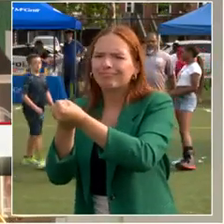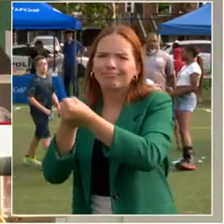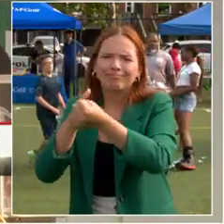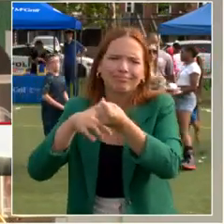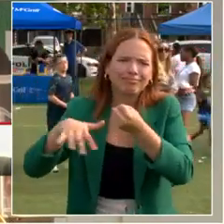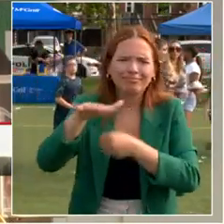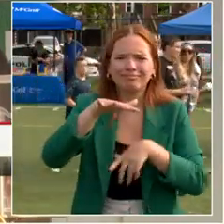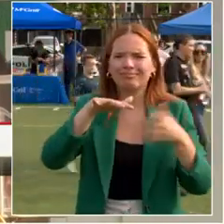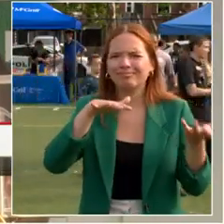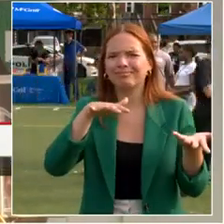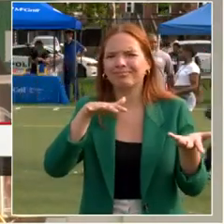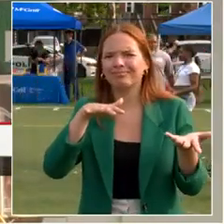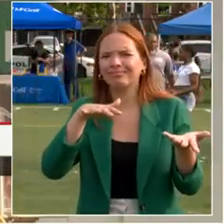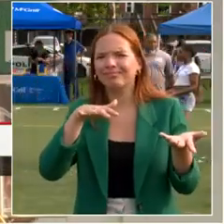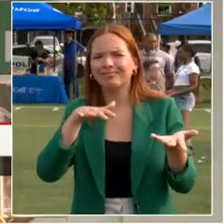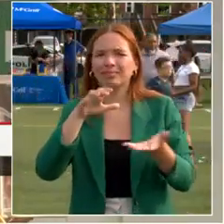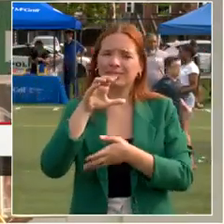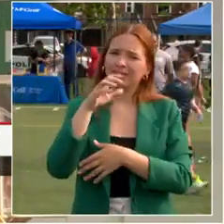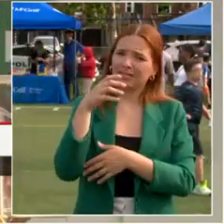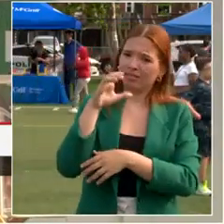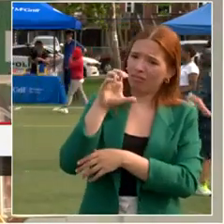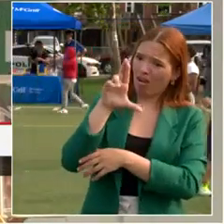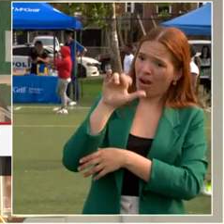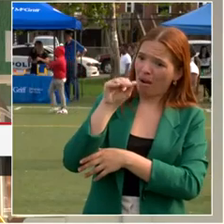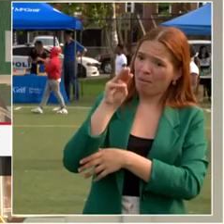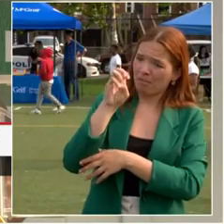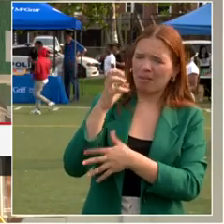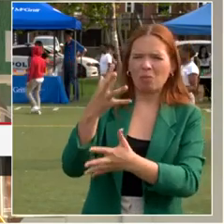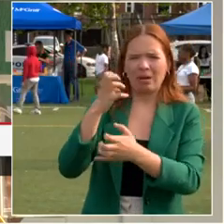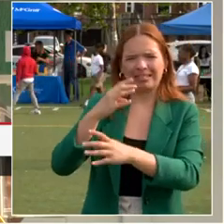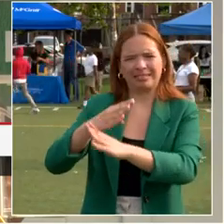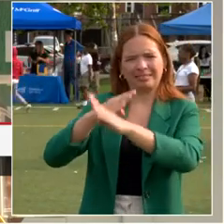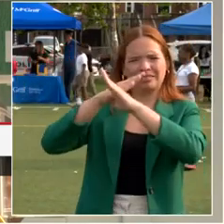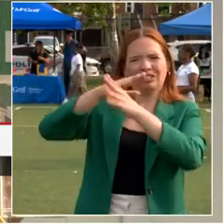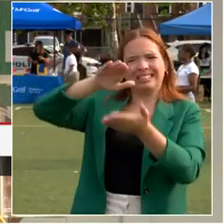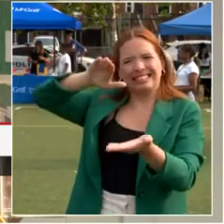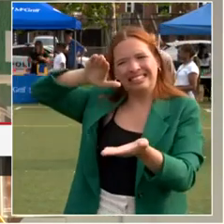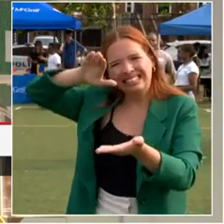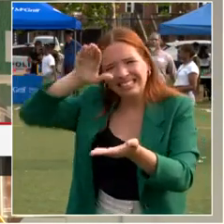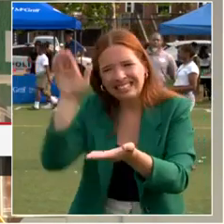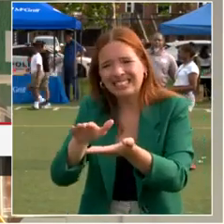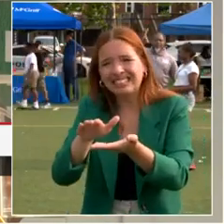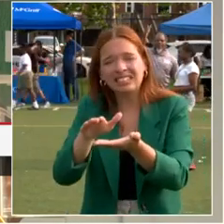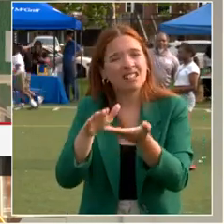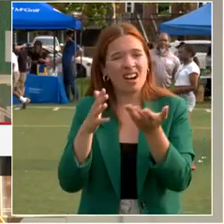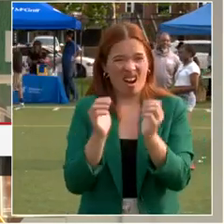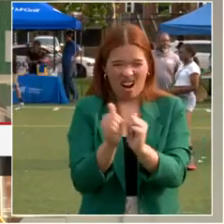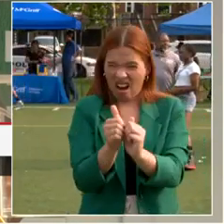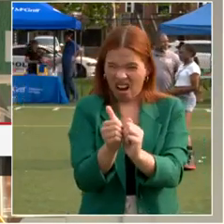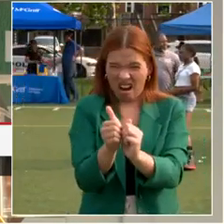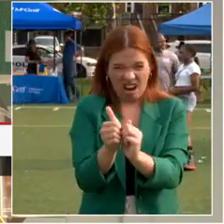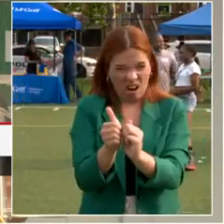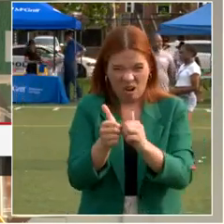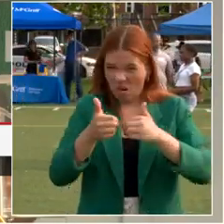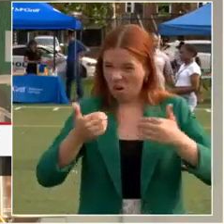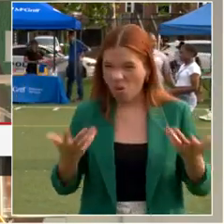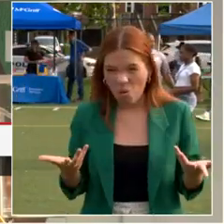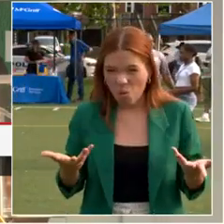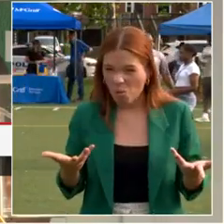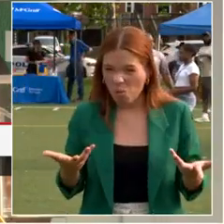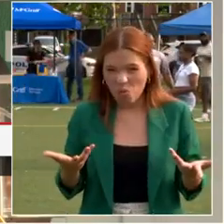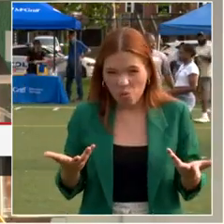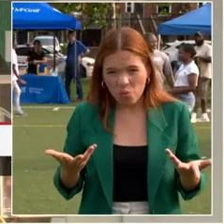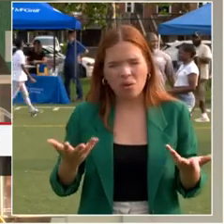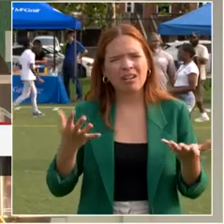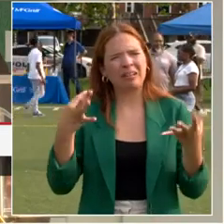down. The only way we are going to accomplish this mission is from